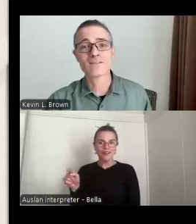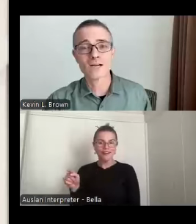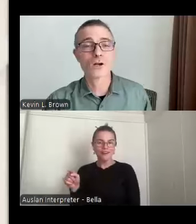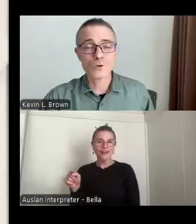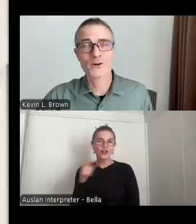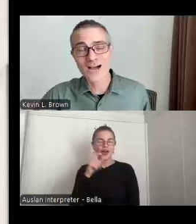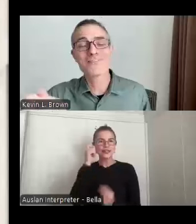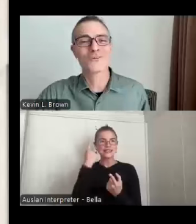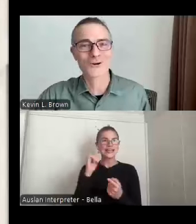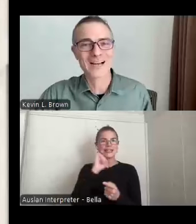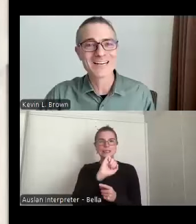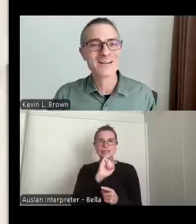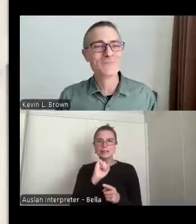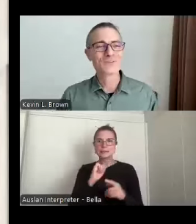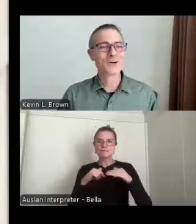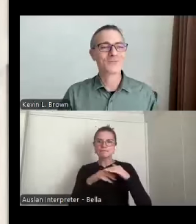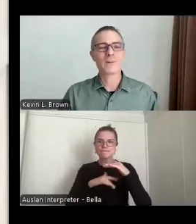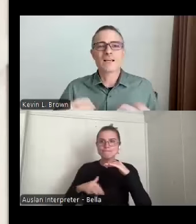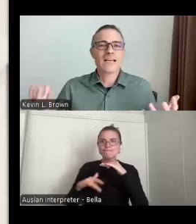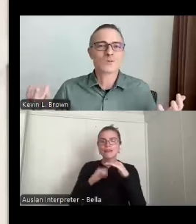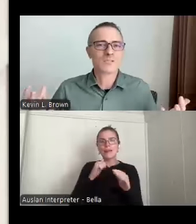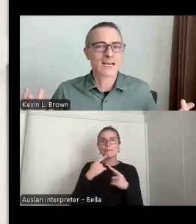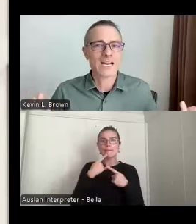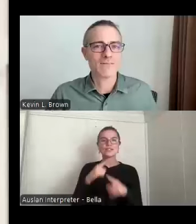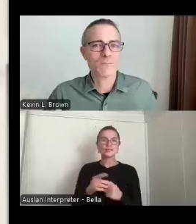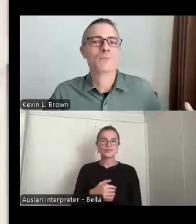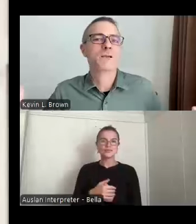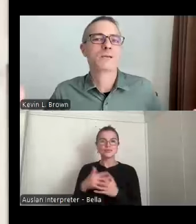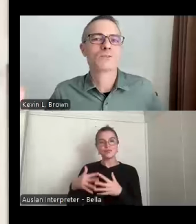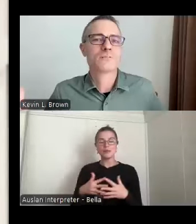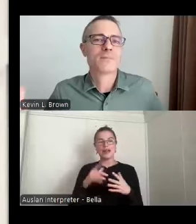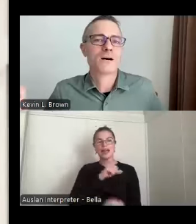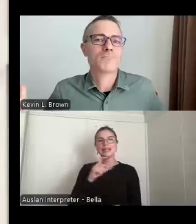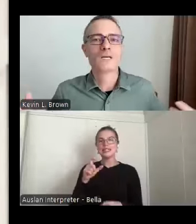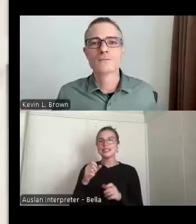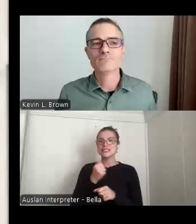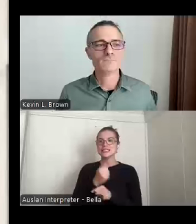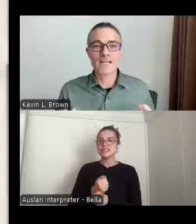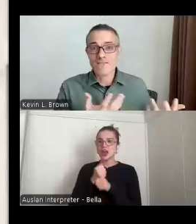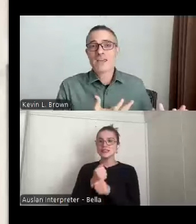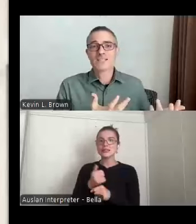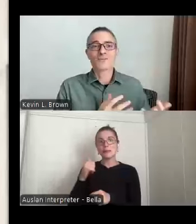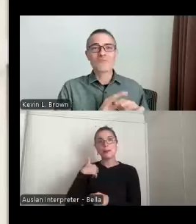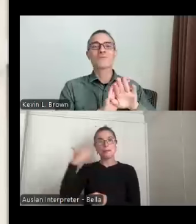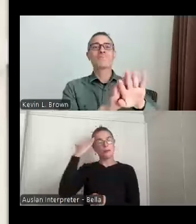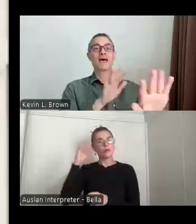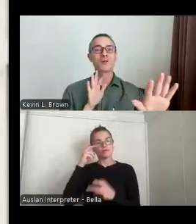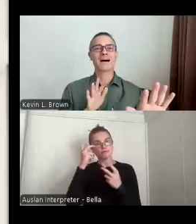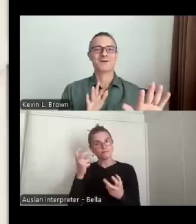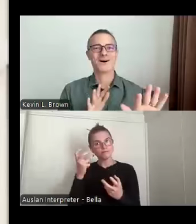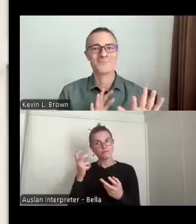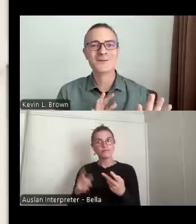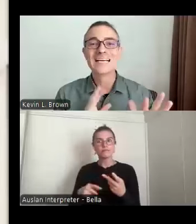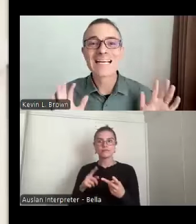not, right? Or who they're not for, right? So American Cancer Society, that probably appeals to my mom. F Cancer, that would repel